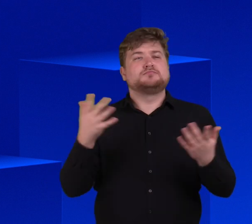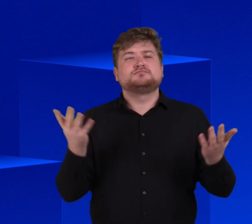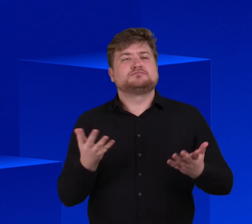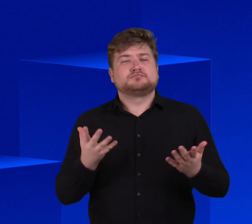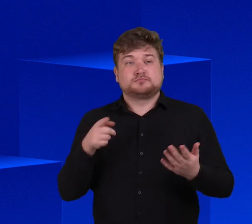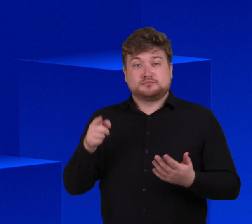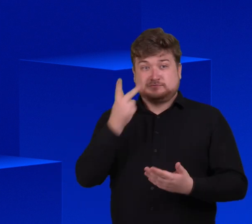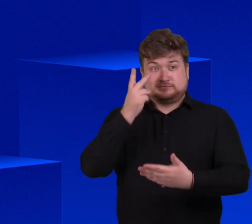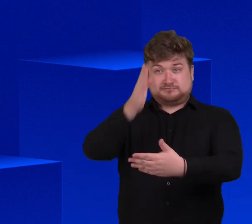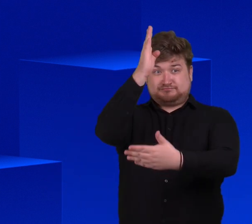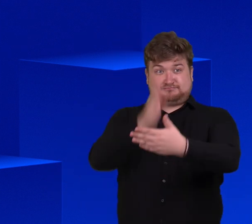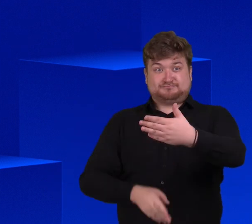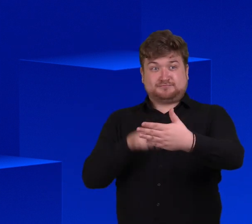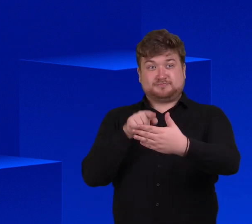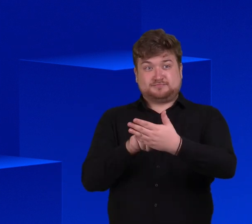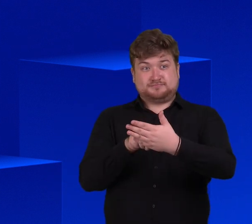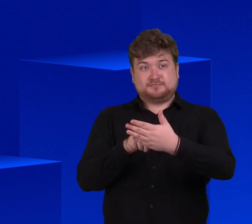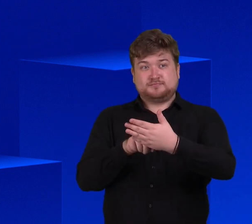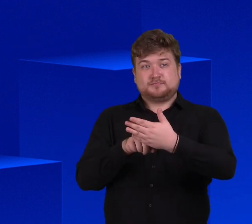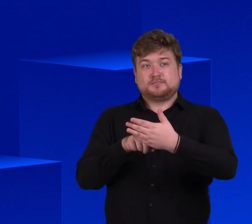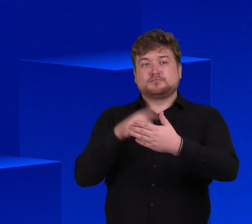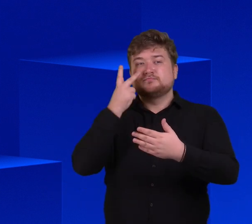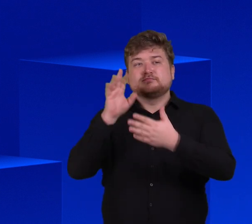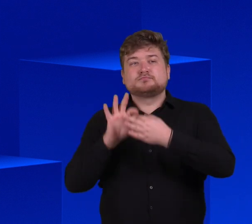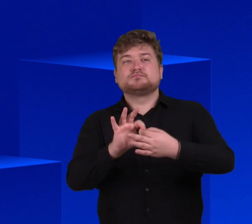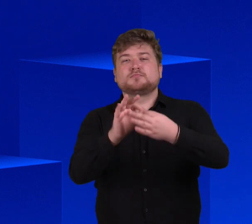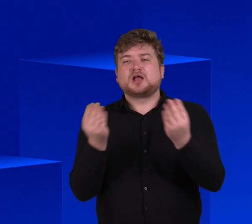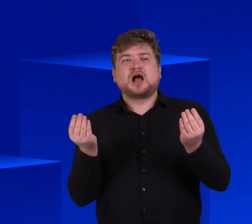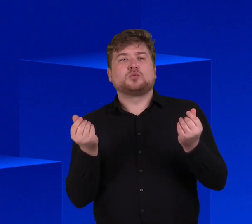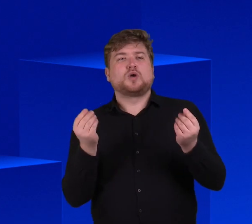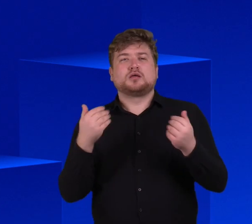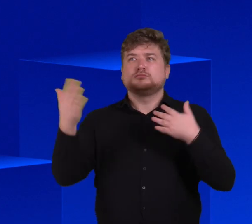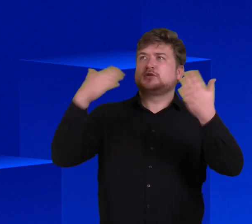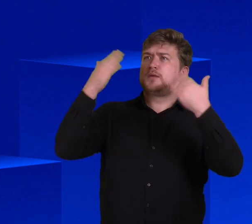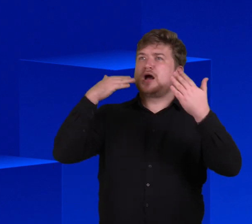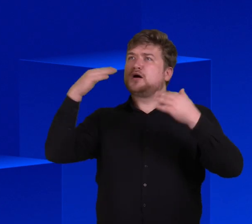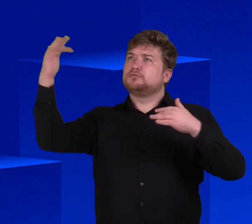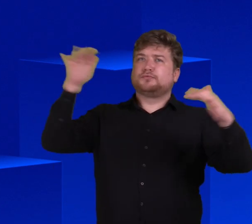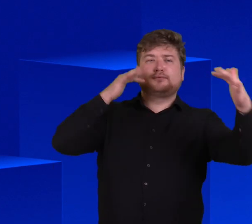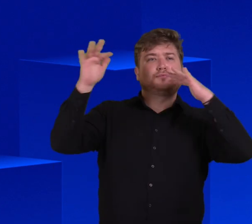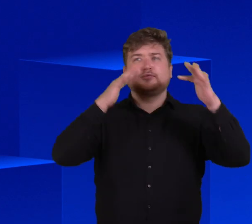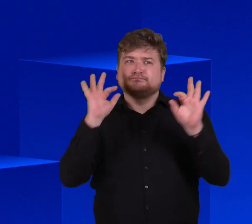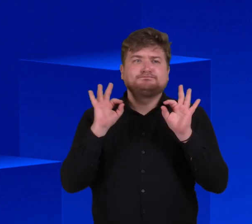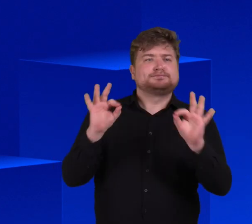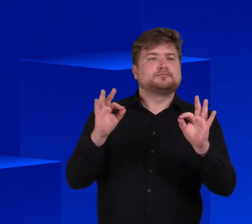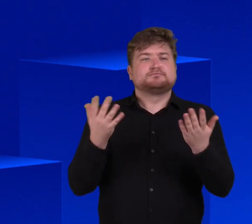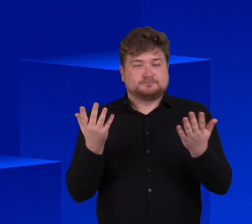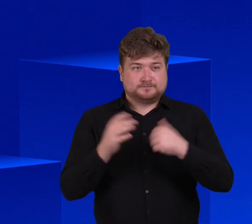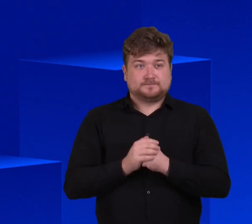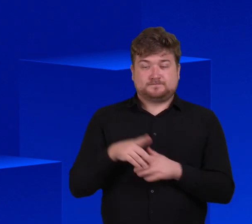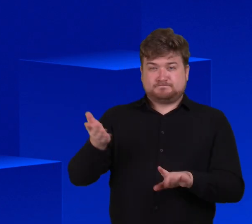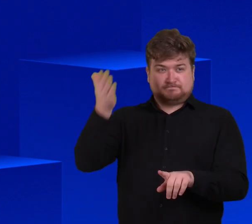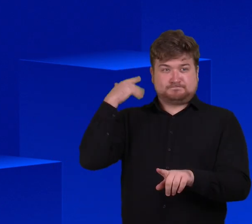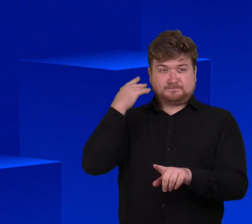see quite a recent snapshot of the situation. And I dare say the situation has not